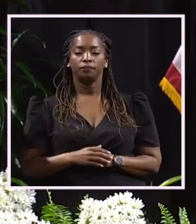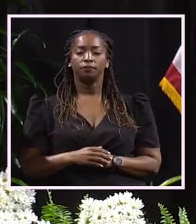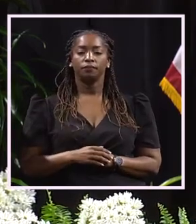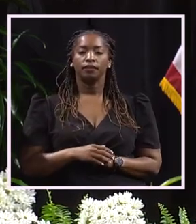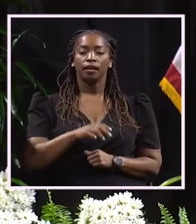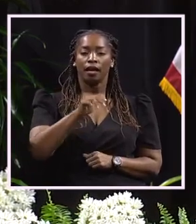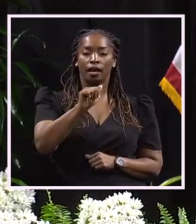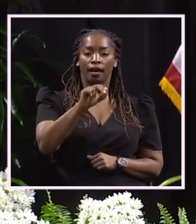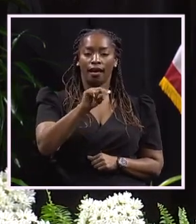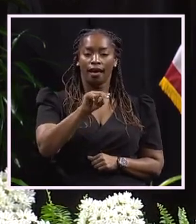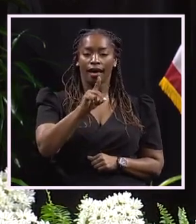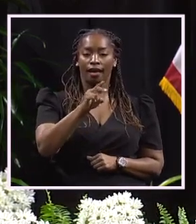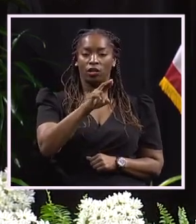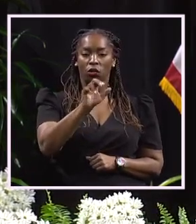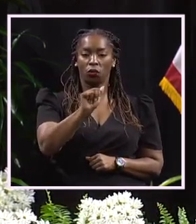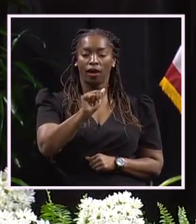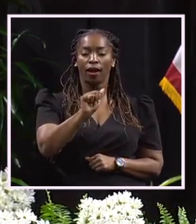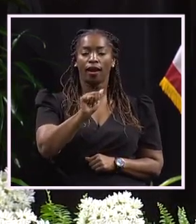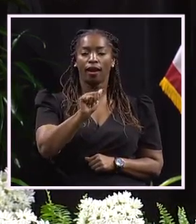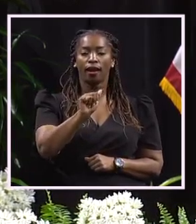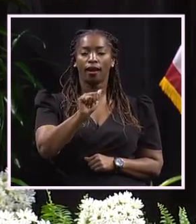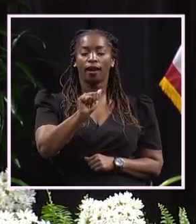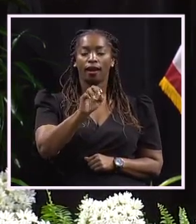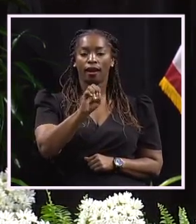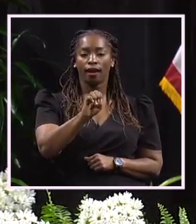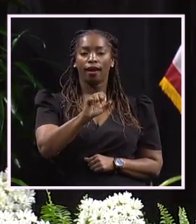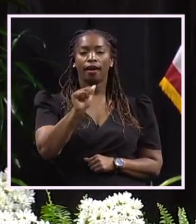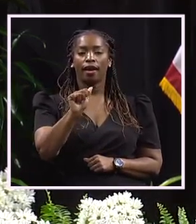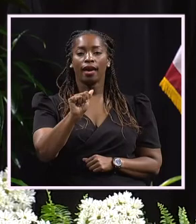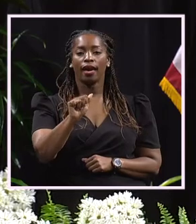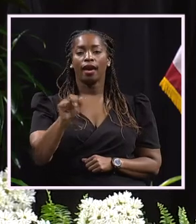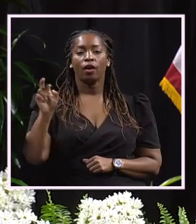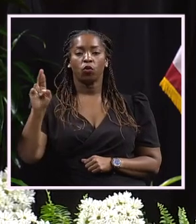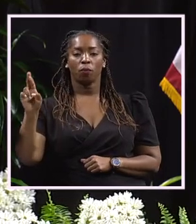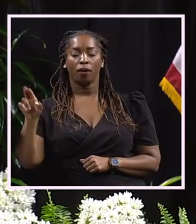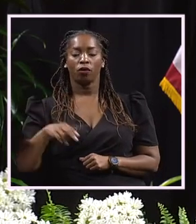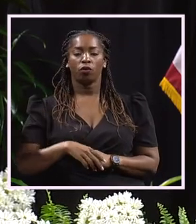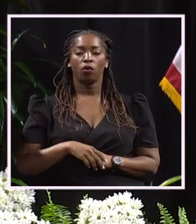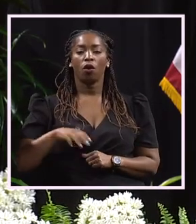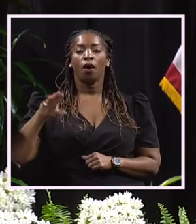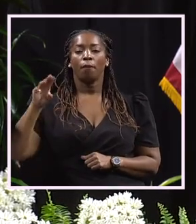Andre A. Romero, magna cum laude.